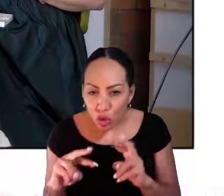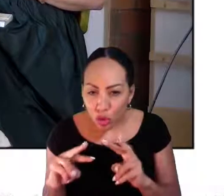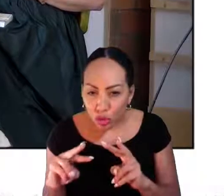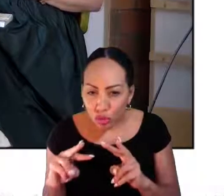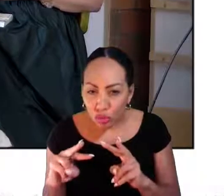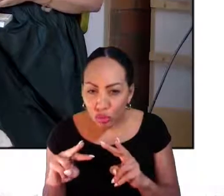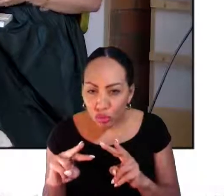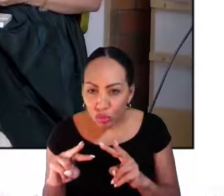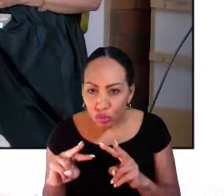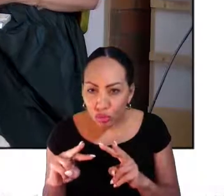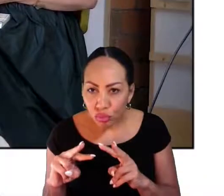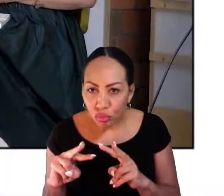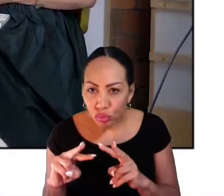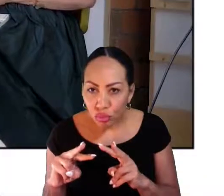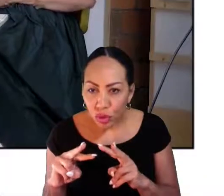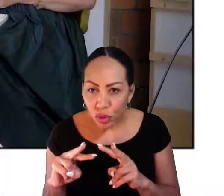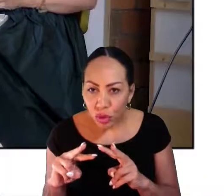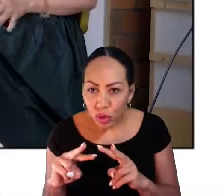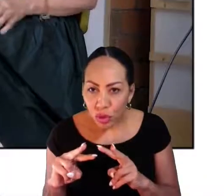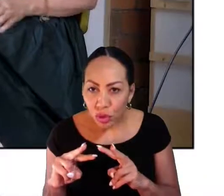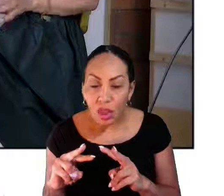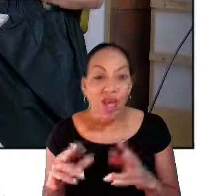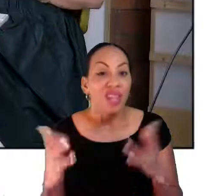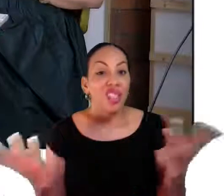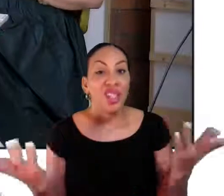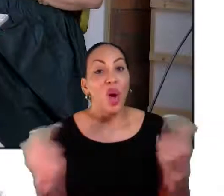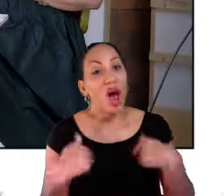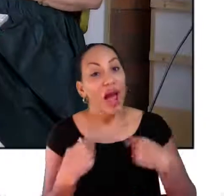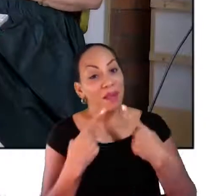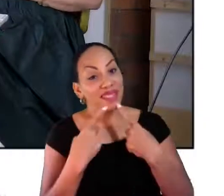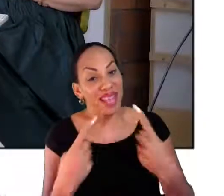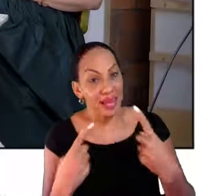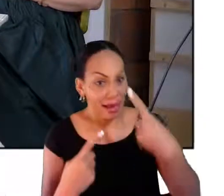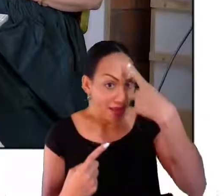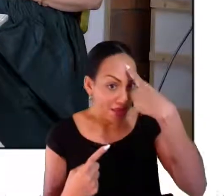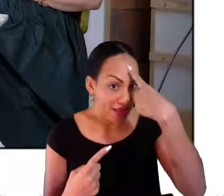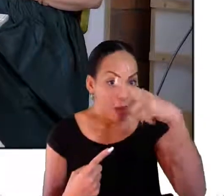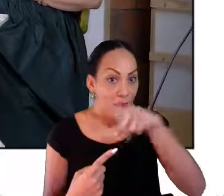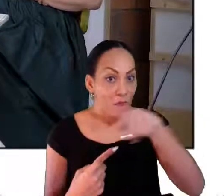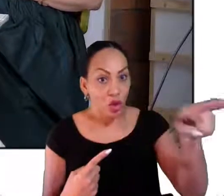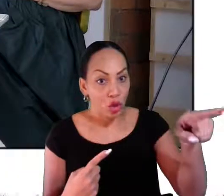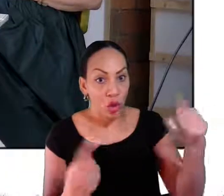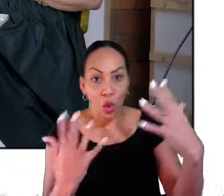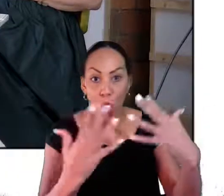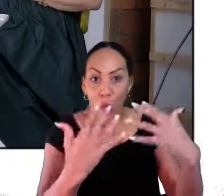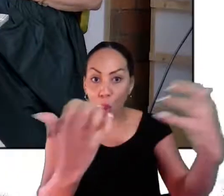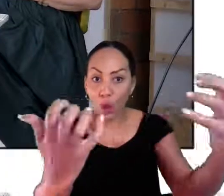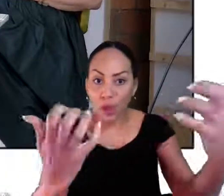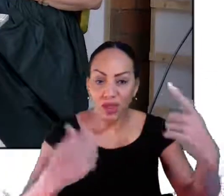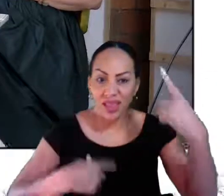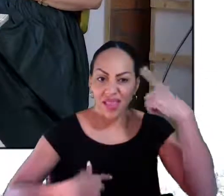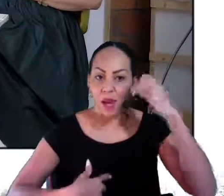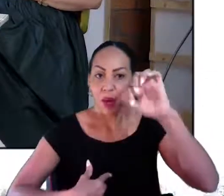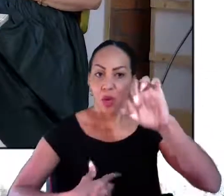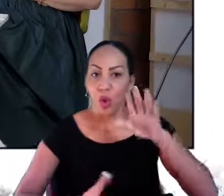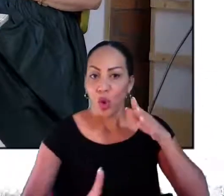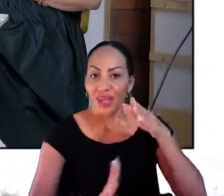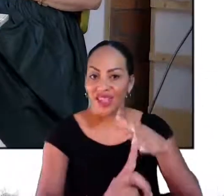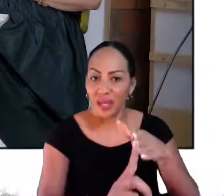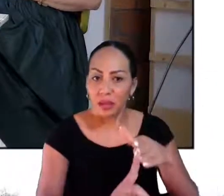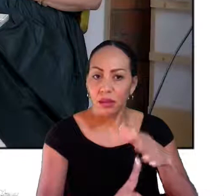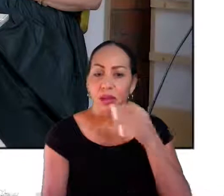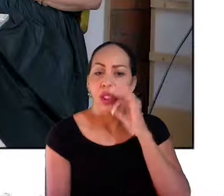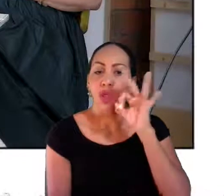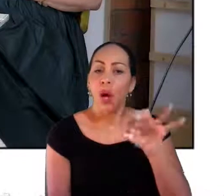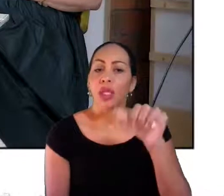what I'm saying is that everything is about thinking about your intentions and your audience, it's to go and interrogate those. Like, are you asking the right questions, and who are you asking